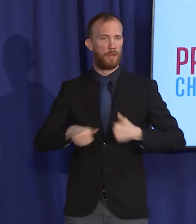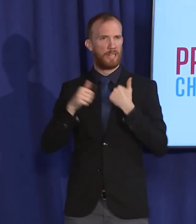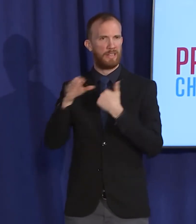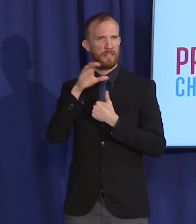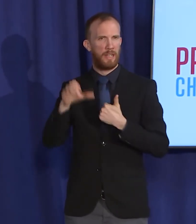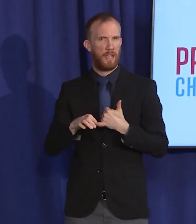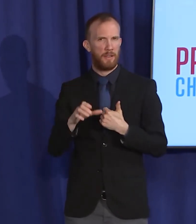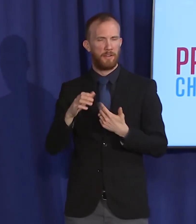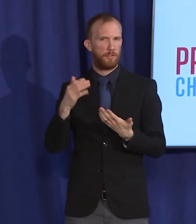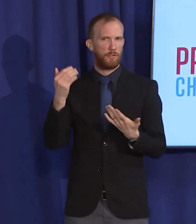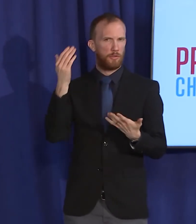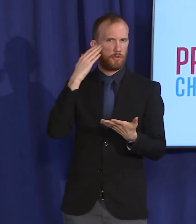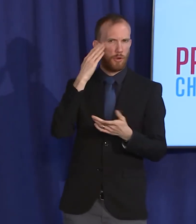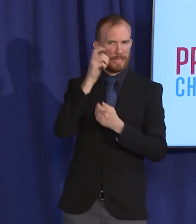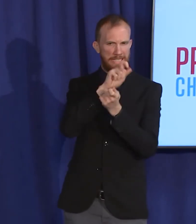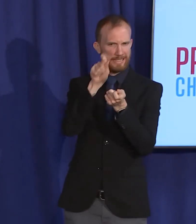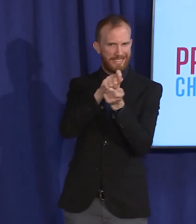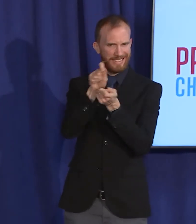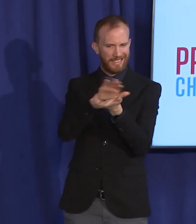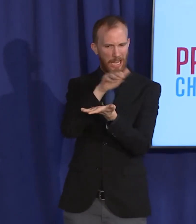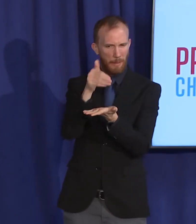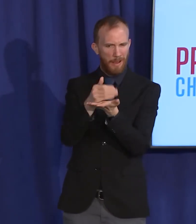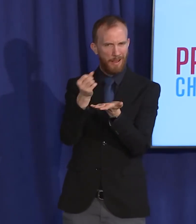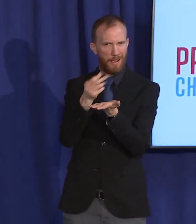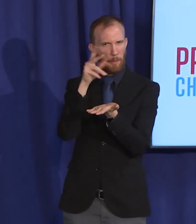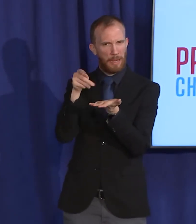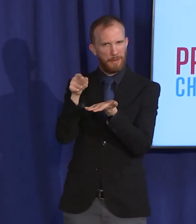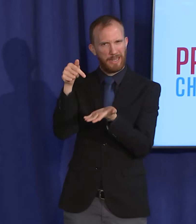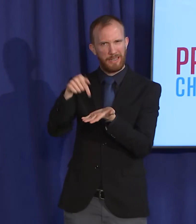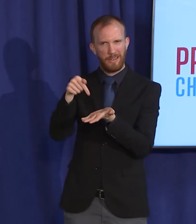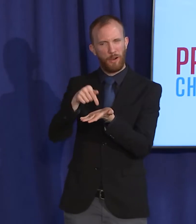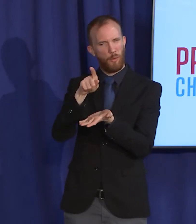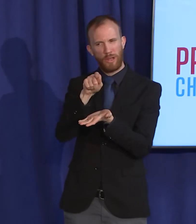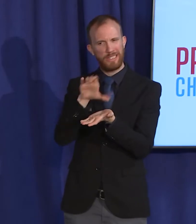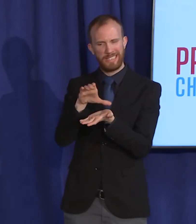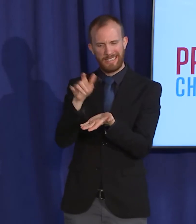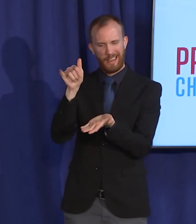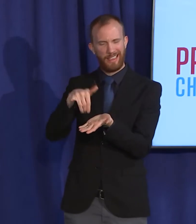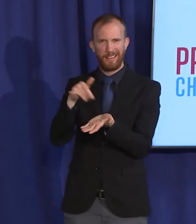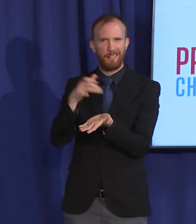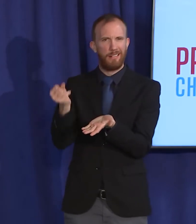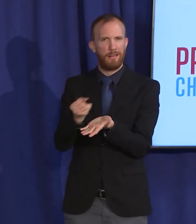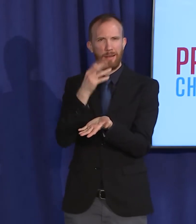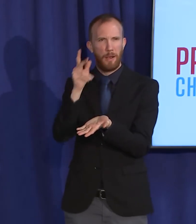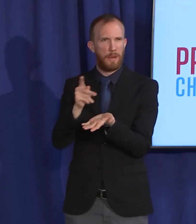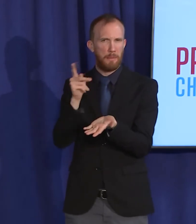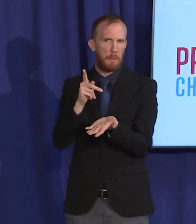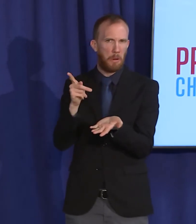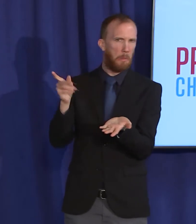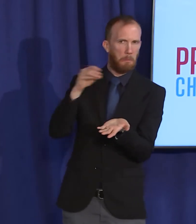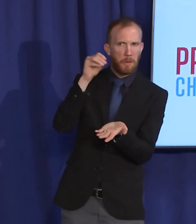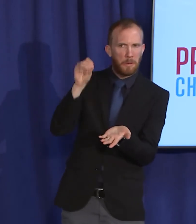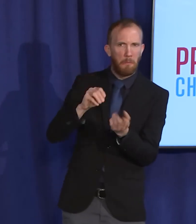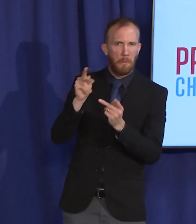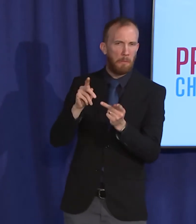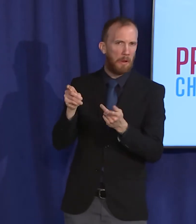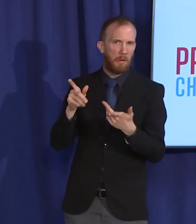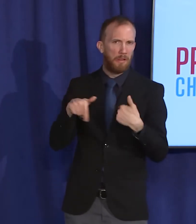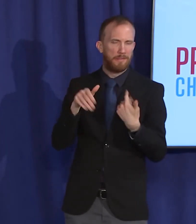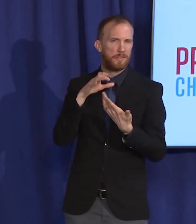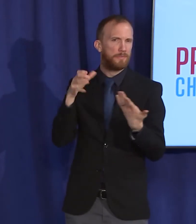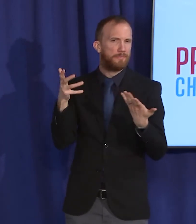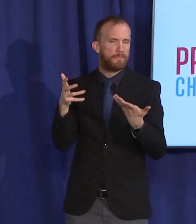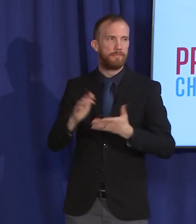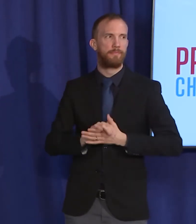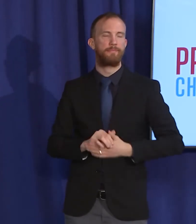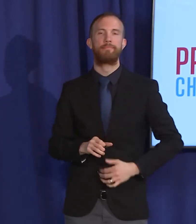exact numbers on that? What does 1C look like in terms of the percentage of folks in Chicago? Yeah, so there's a lot